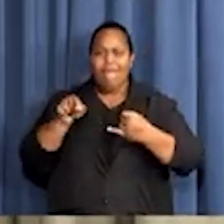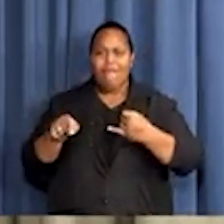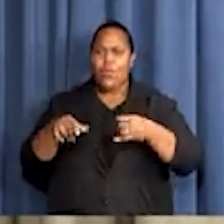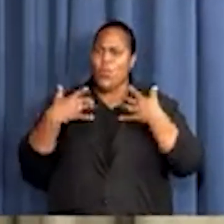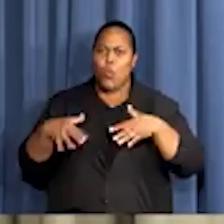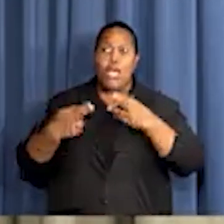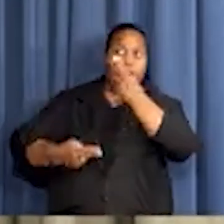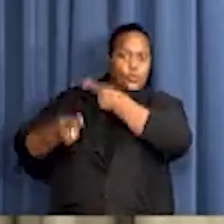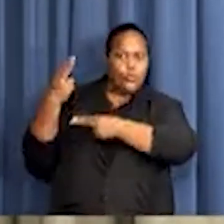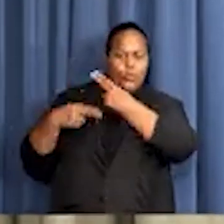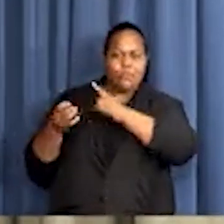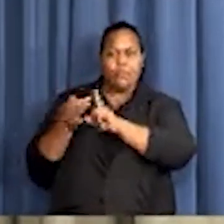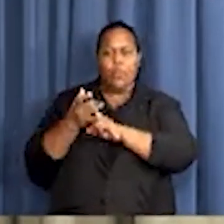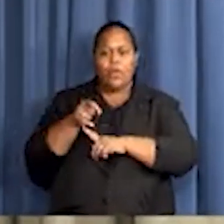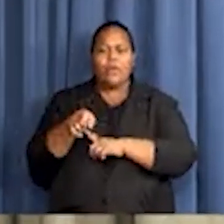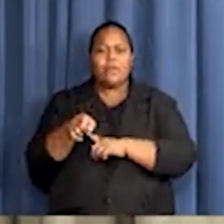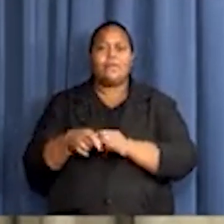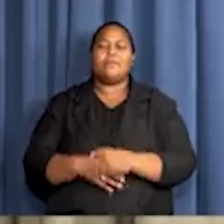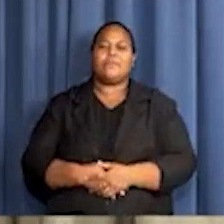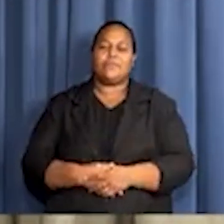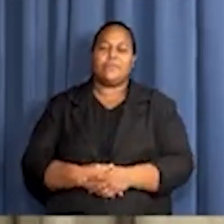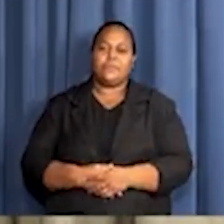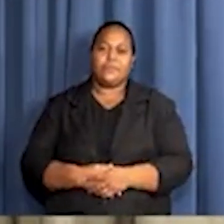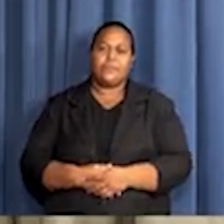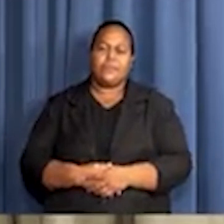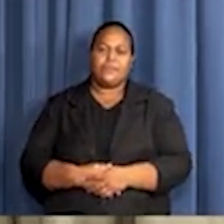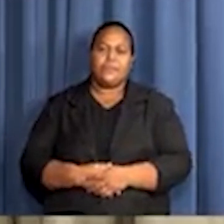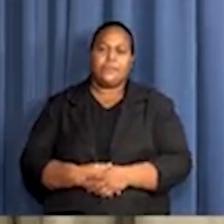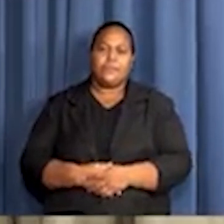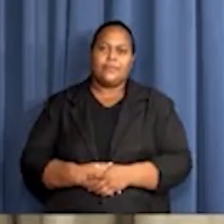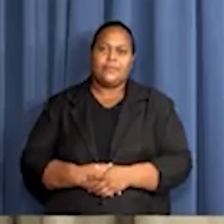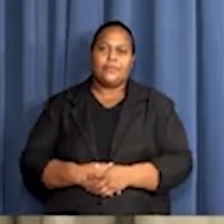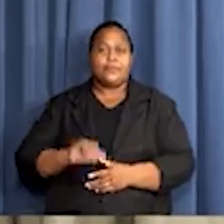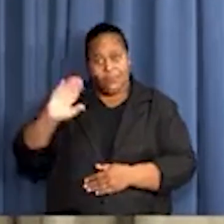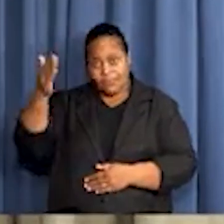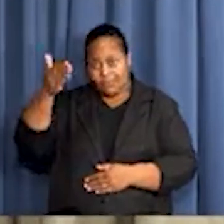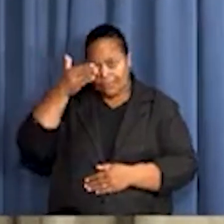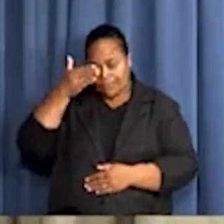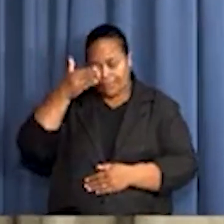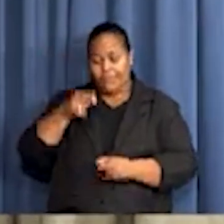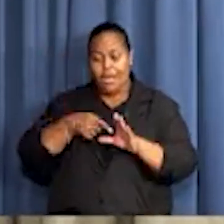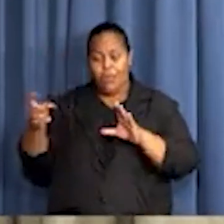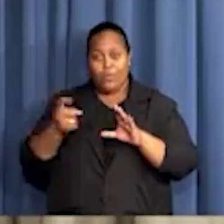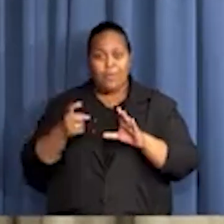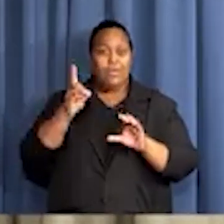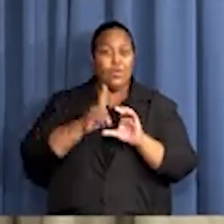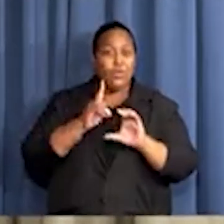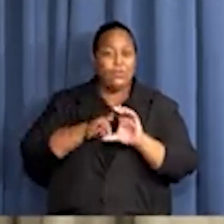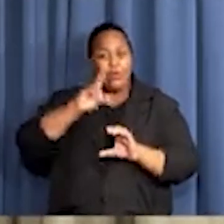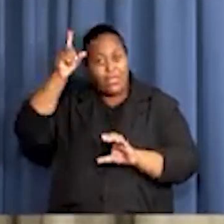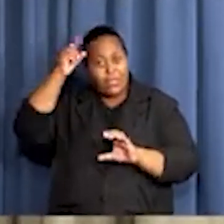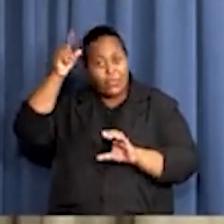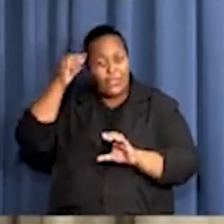place in the annals of Fiji's history. The outcome document of the inaugural